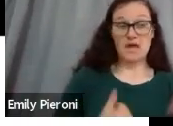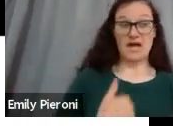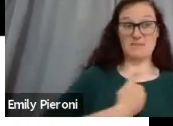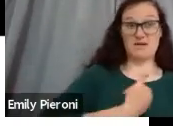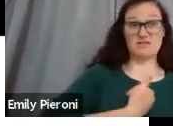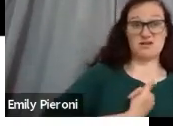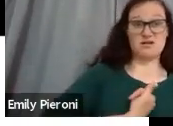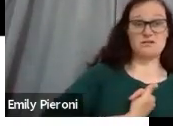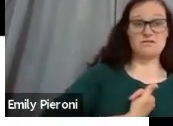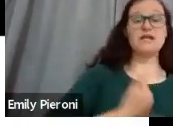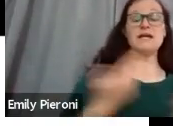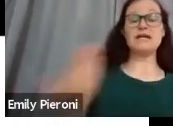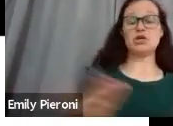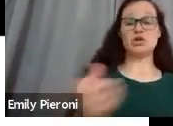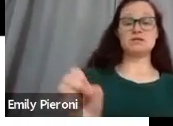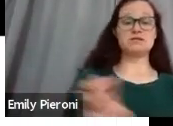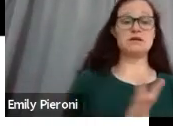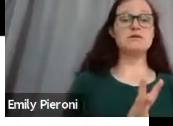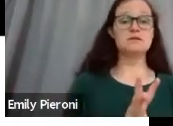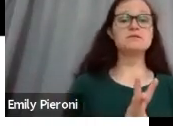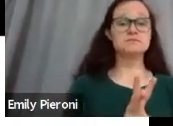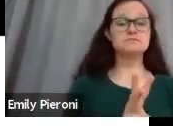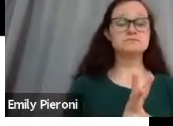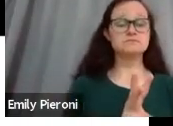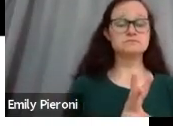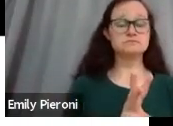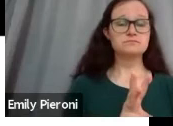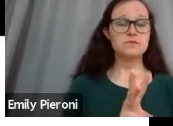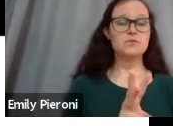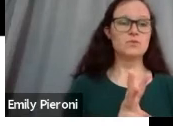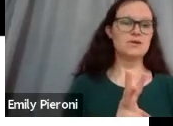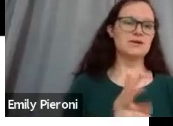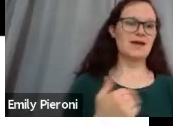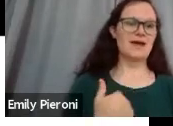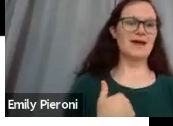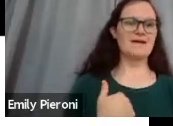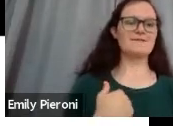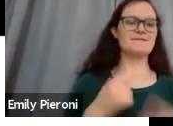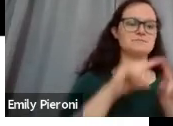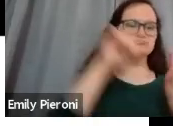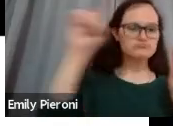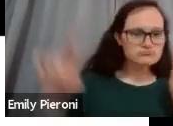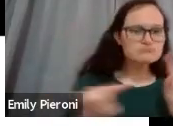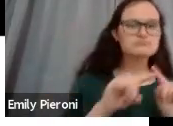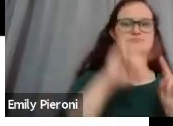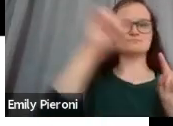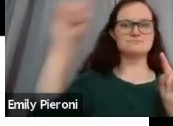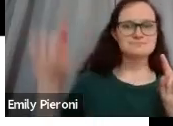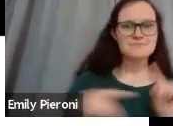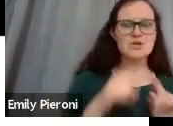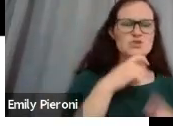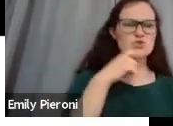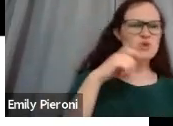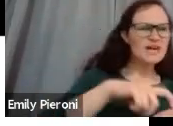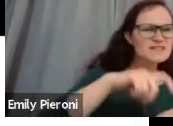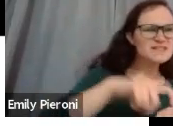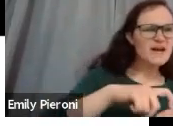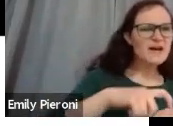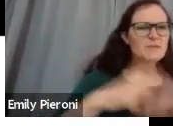in the Southwest and in these mid-latitude areas, we go through these arid cycles and these wet cycles, and they're pretty